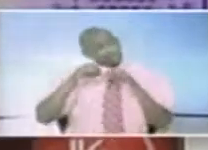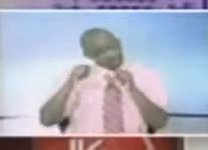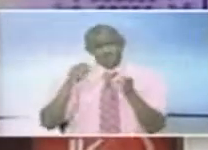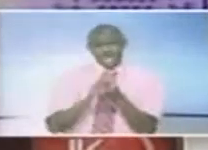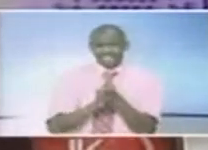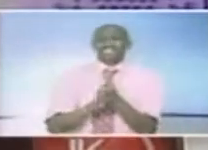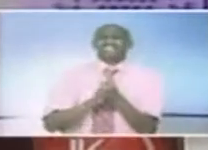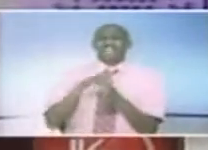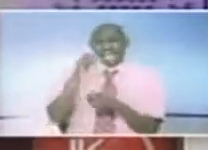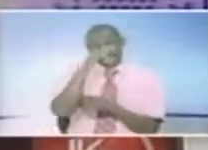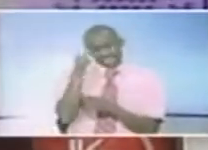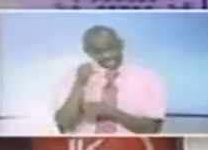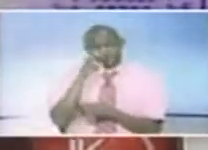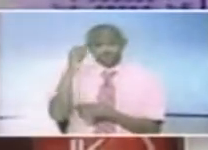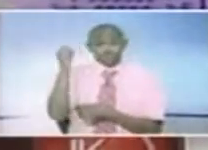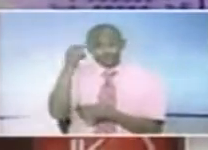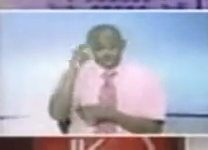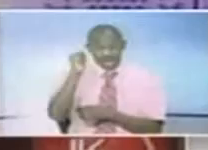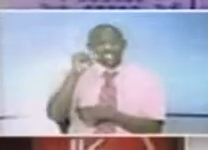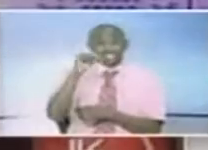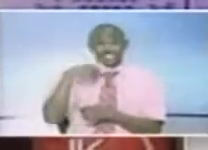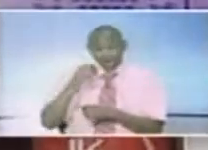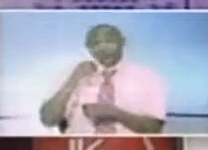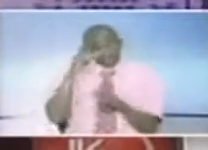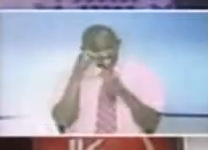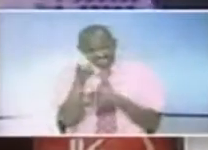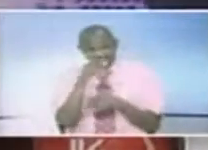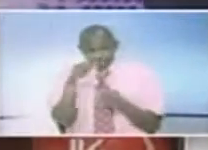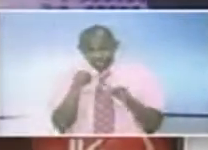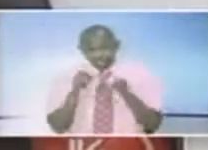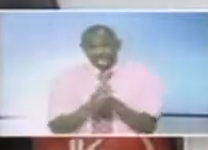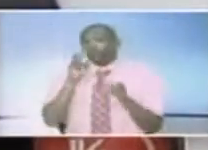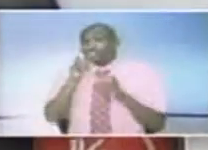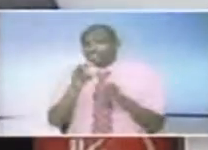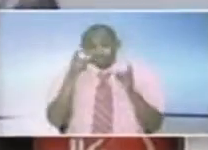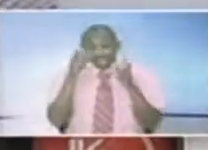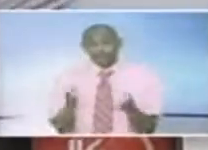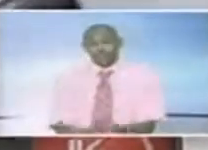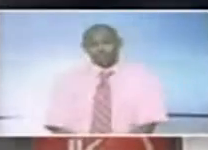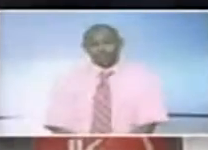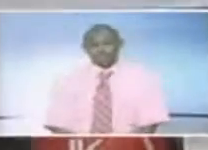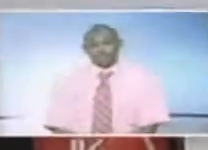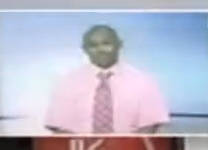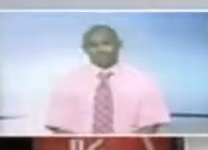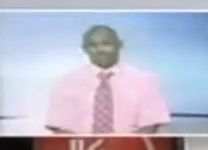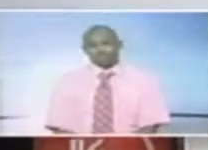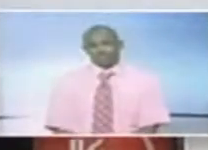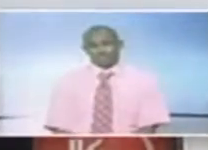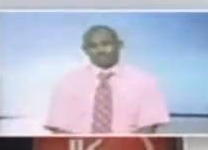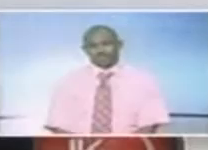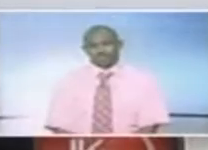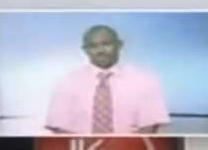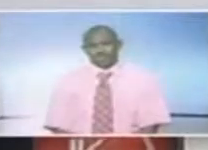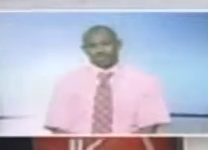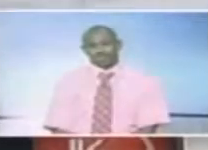Artist Mchoraji, at Koinange Jack. The picture is taking shape. Bonnie, the one galia your picture. Beautiful.